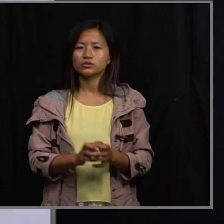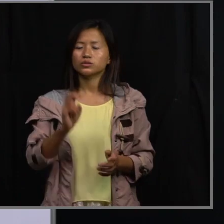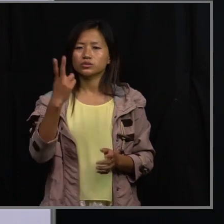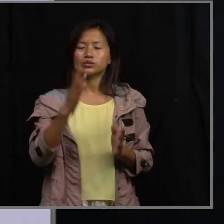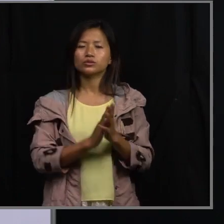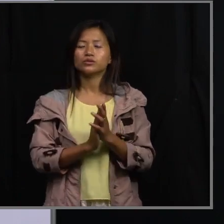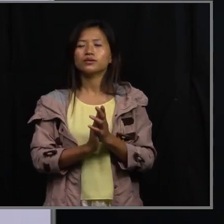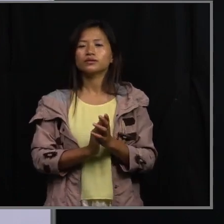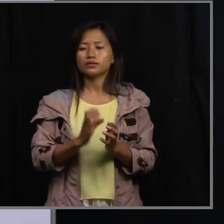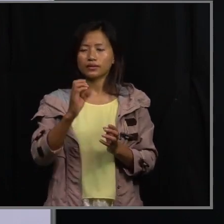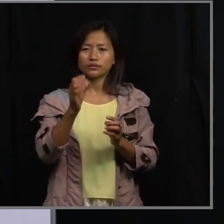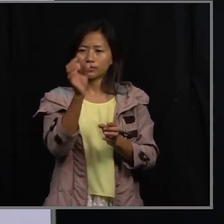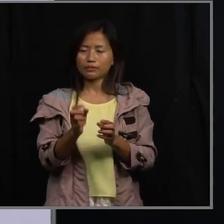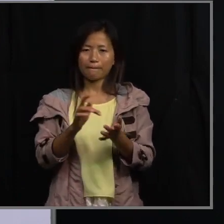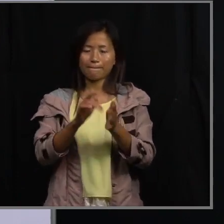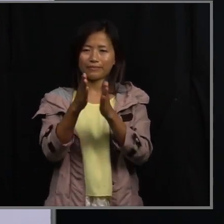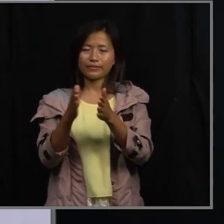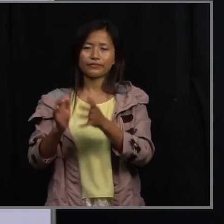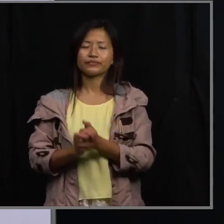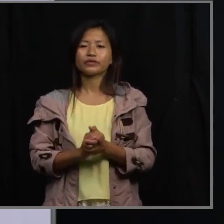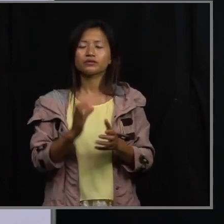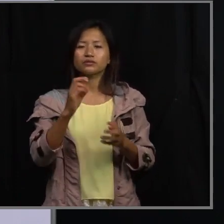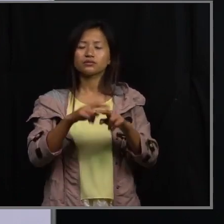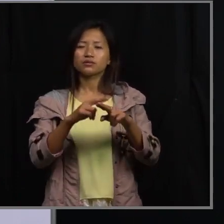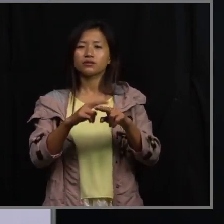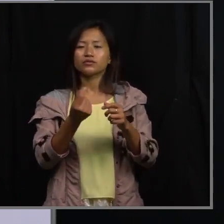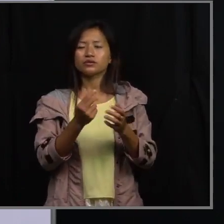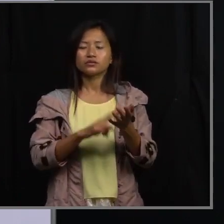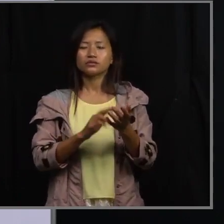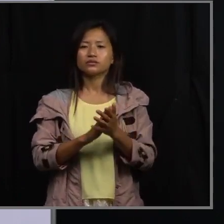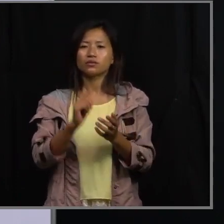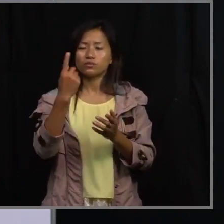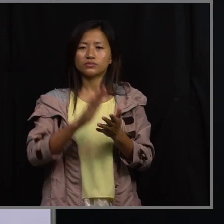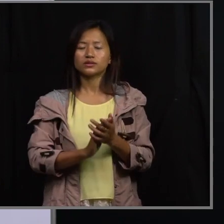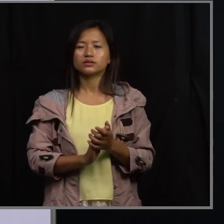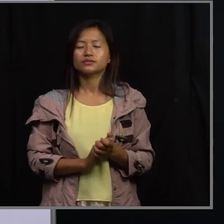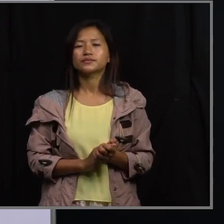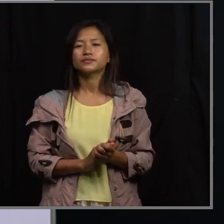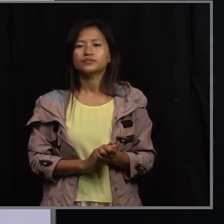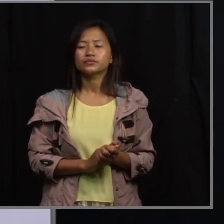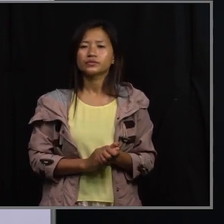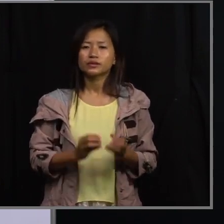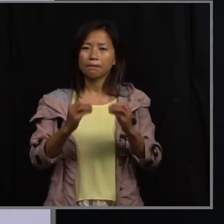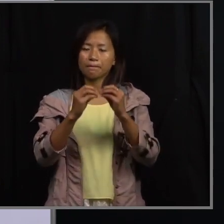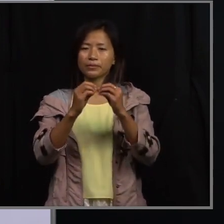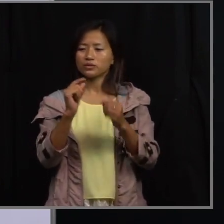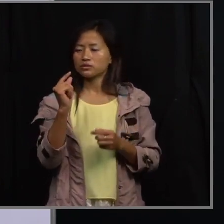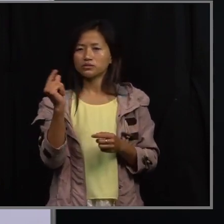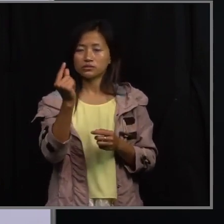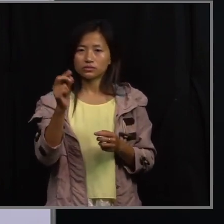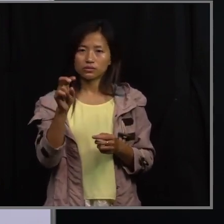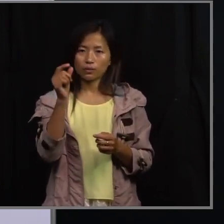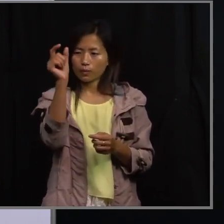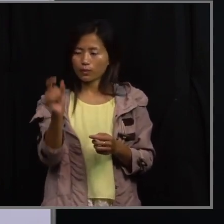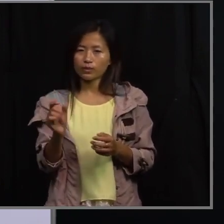One is fundamental, another one is derived. One is fundamental. Fundamental, in the sense you can use the word basic,